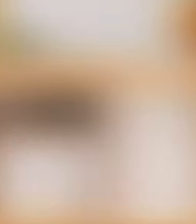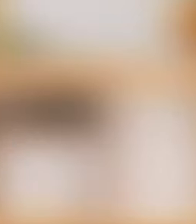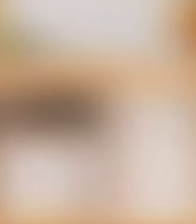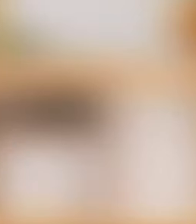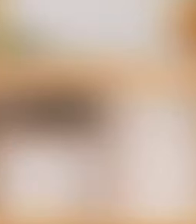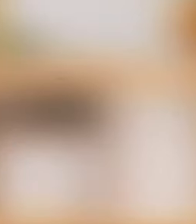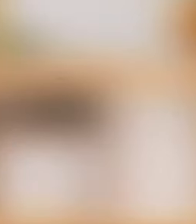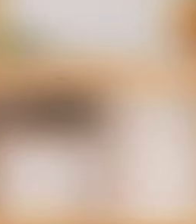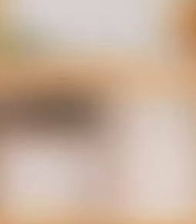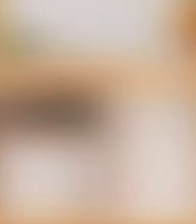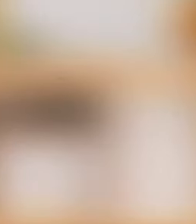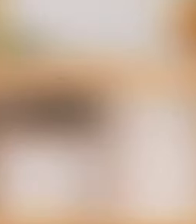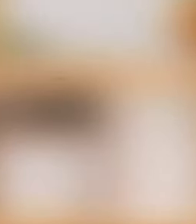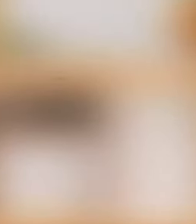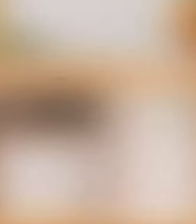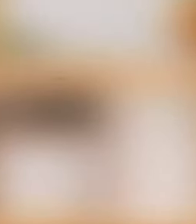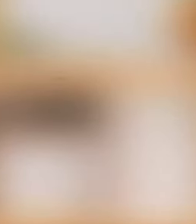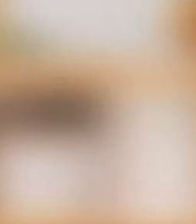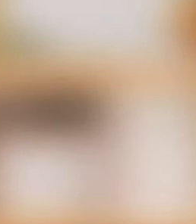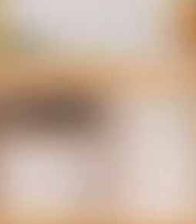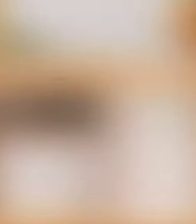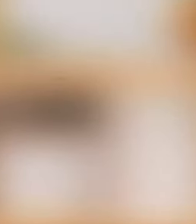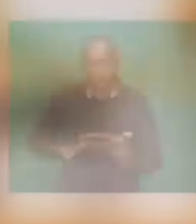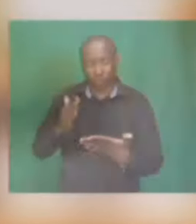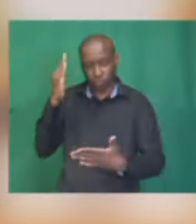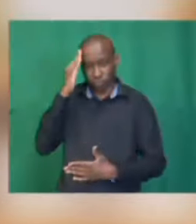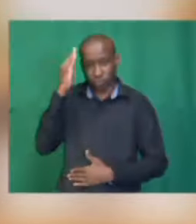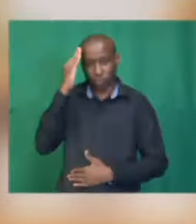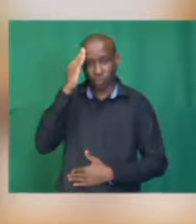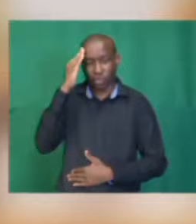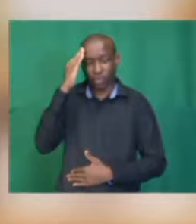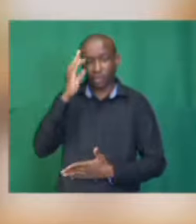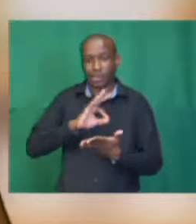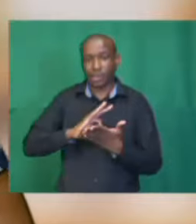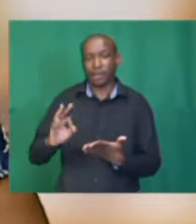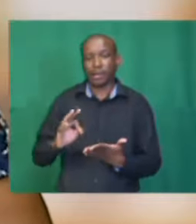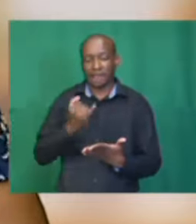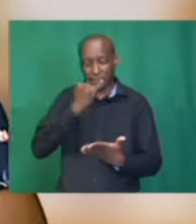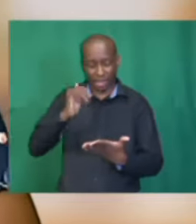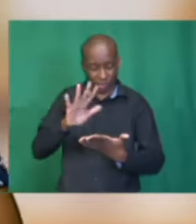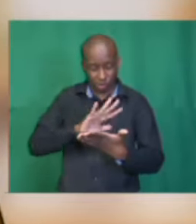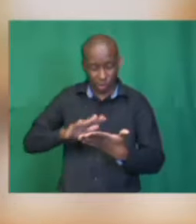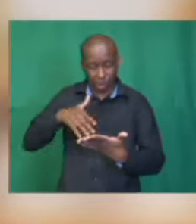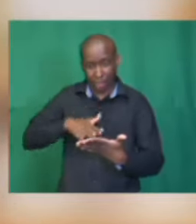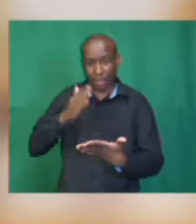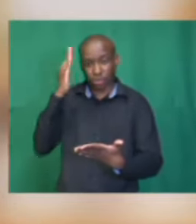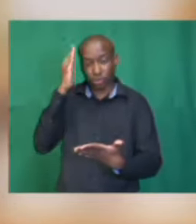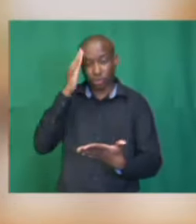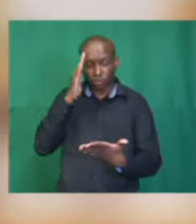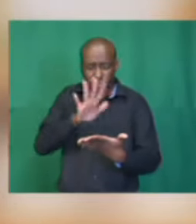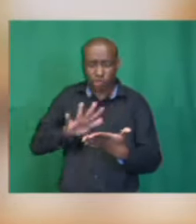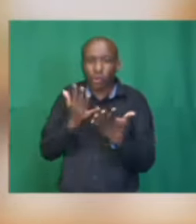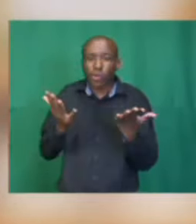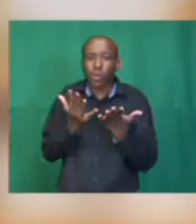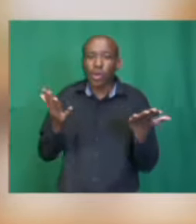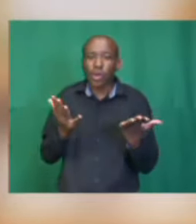is that we have to give an account of the story. So it is important for us to first know the story. This story is found in the